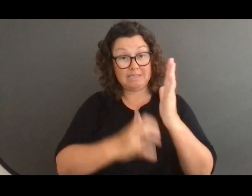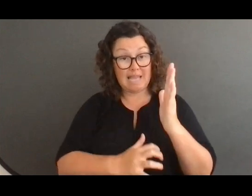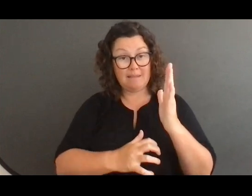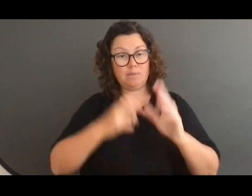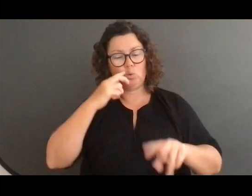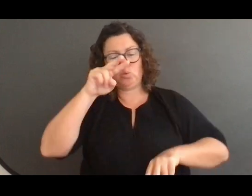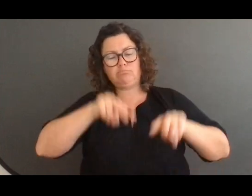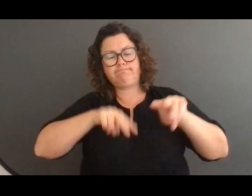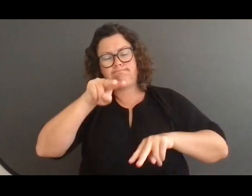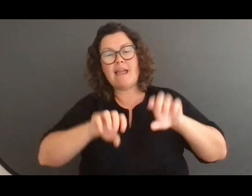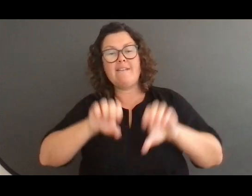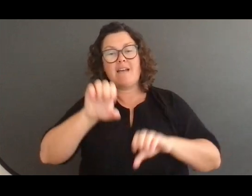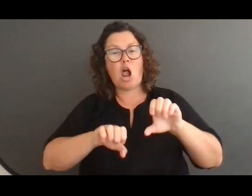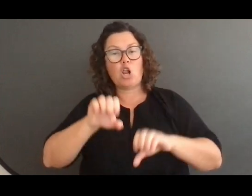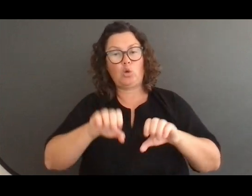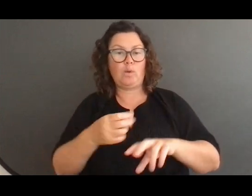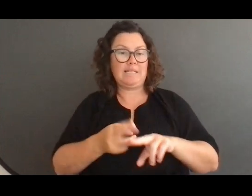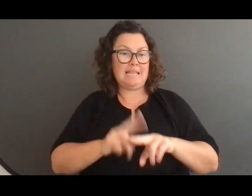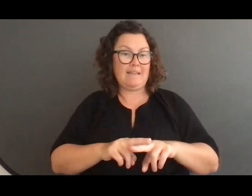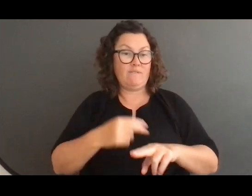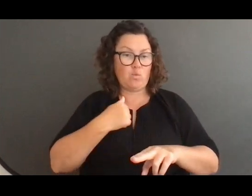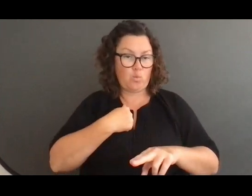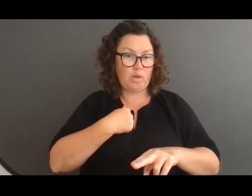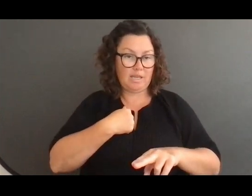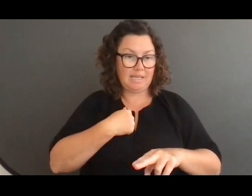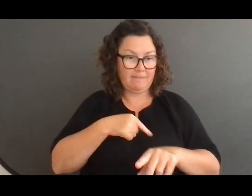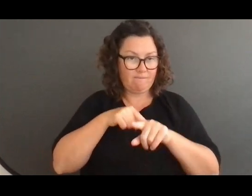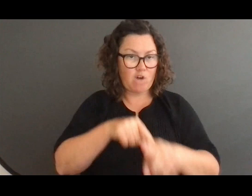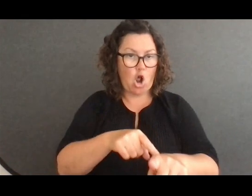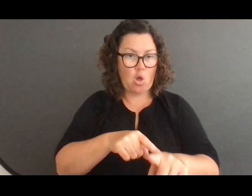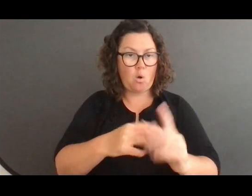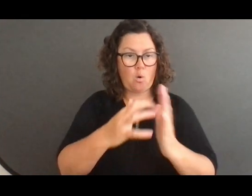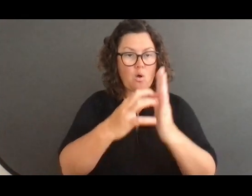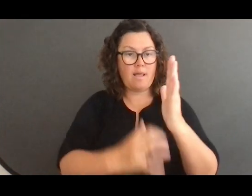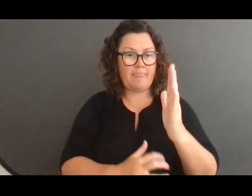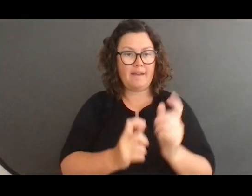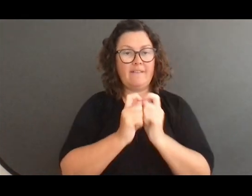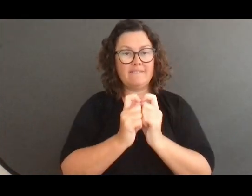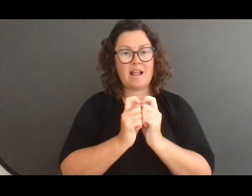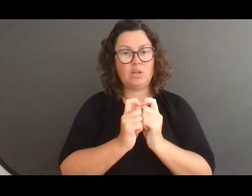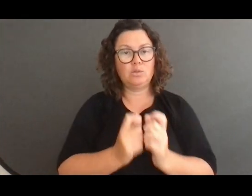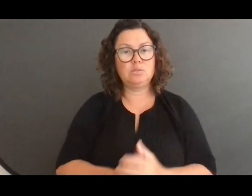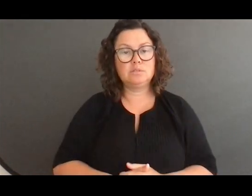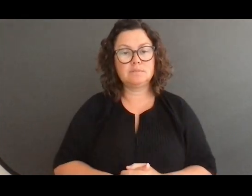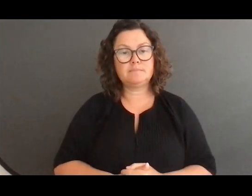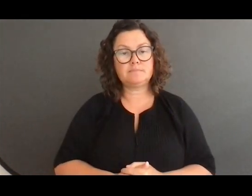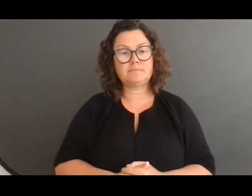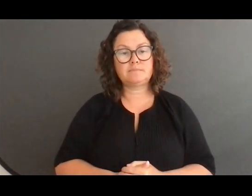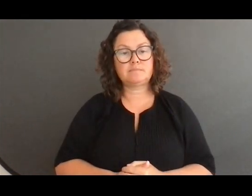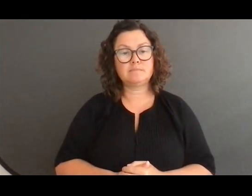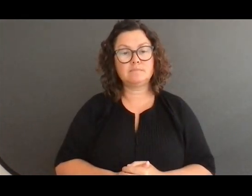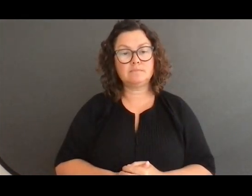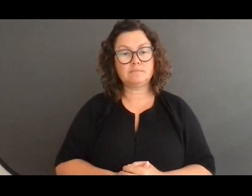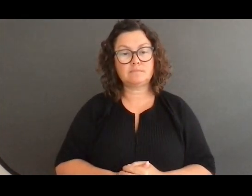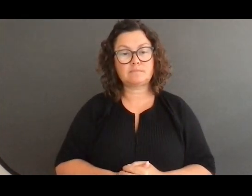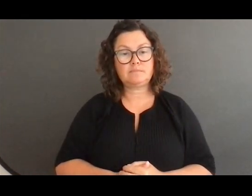can notice at the top here, there's a little bit of untranslated te reo. There are a few whakatauki that relate specifically to the arts, he toi whakairo, he mana